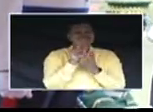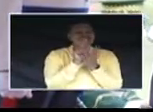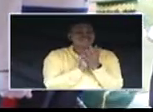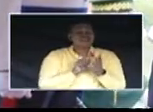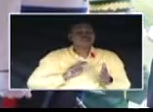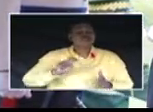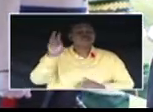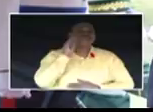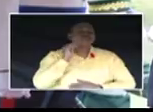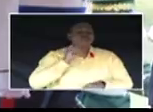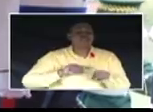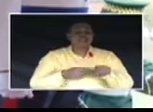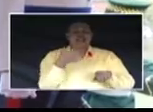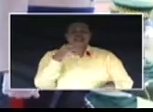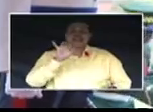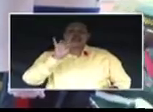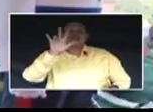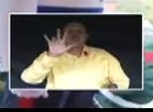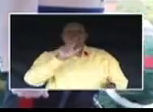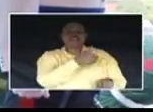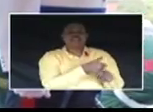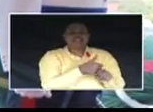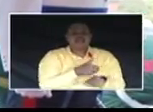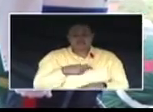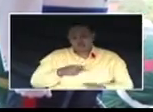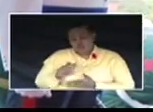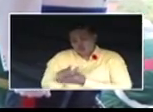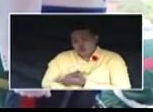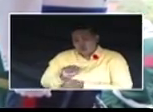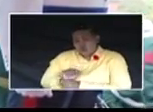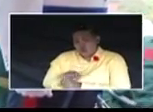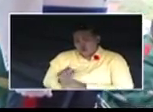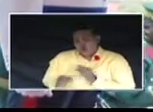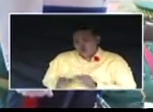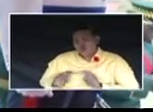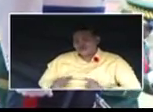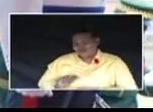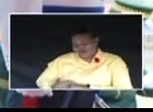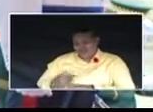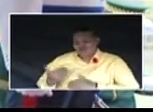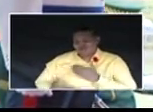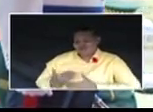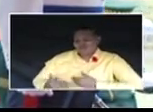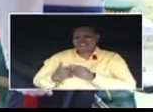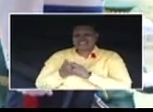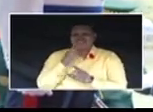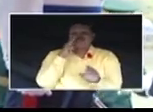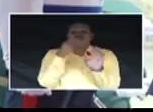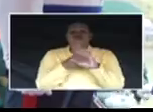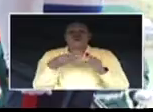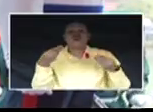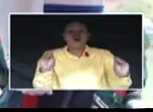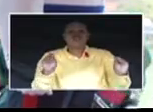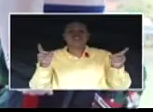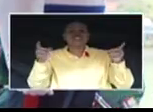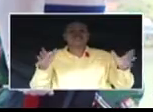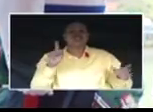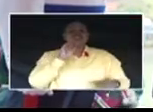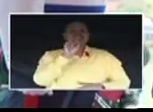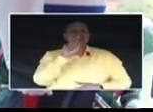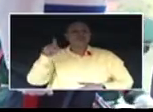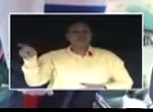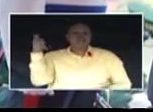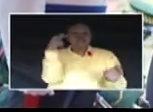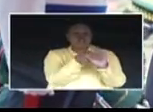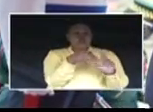in 1983 as clerk of the courts assigned to the Halfway Tree Courthouse. He then joined the Office of the Director of Public